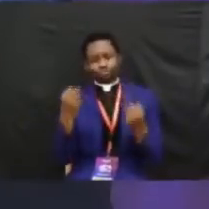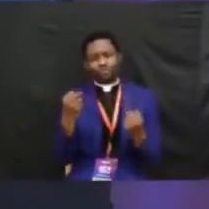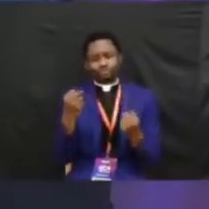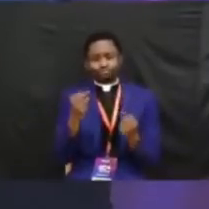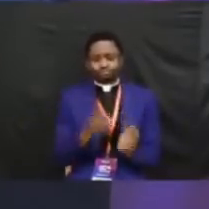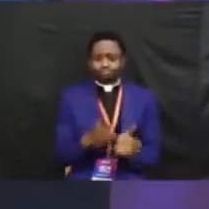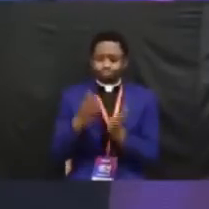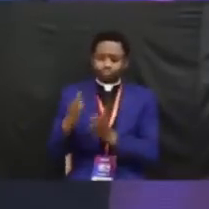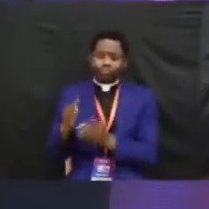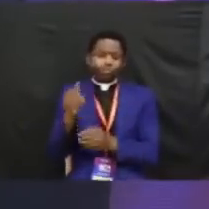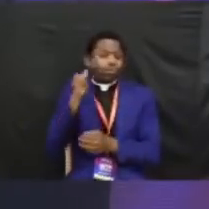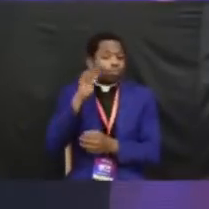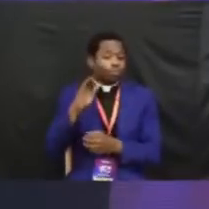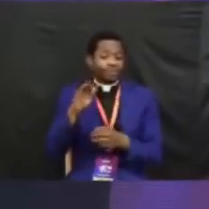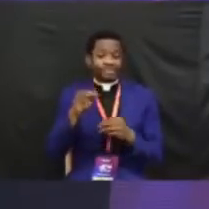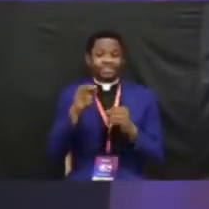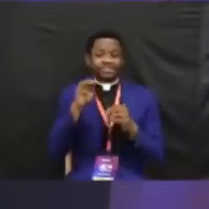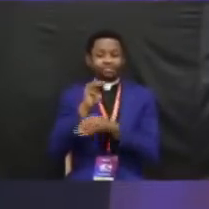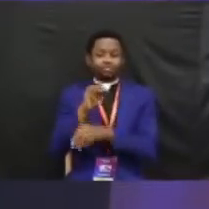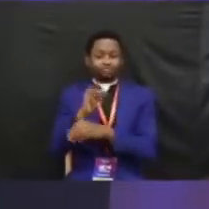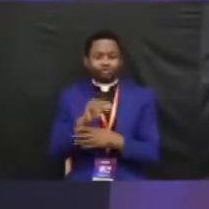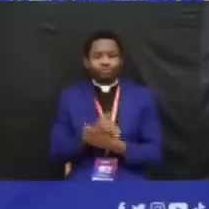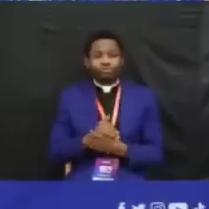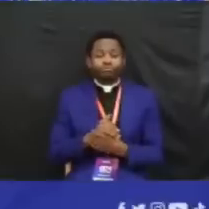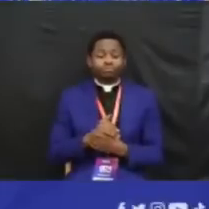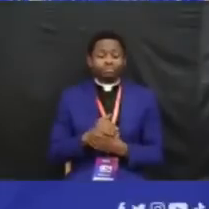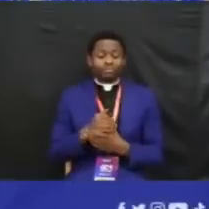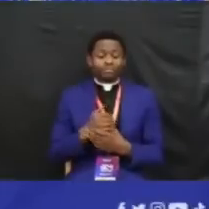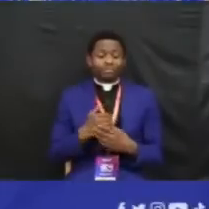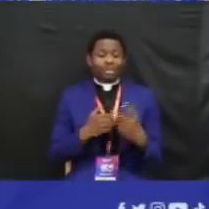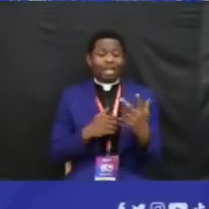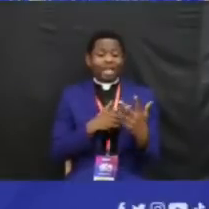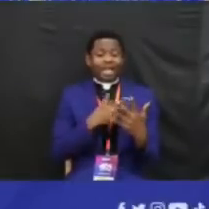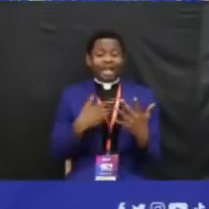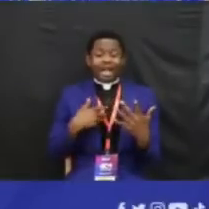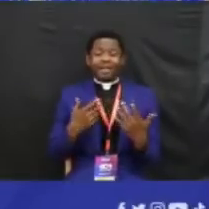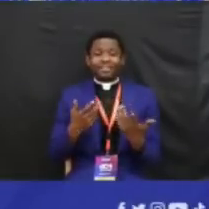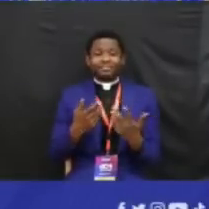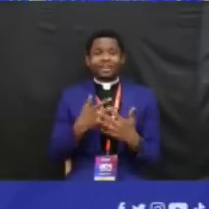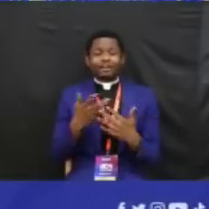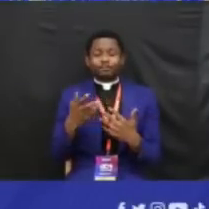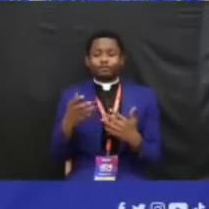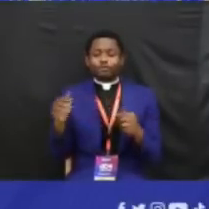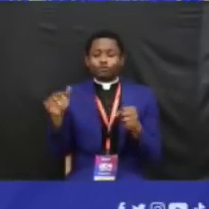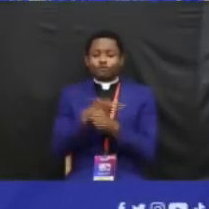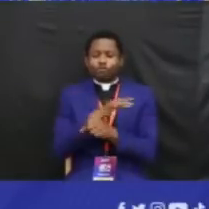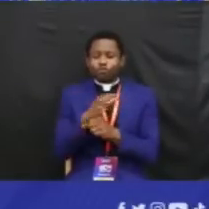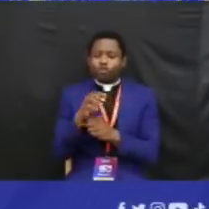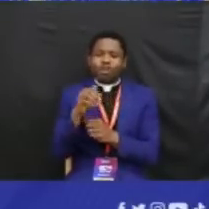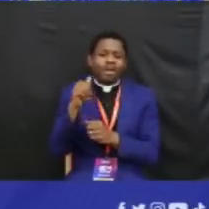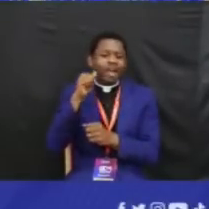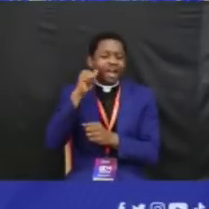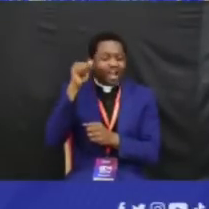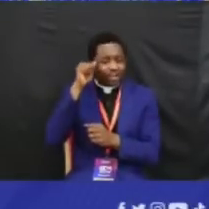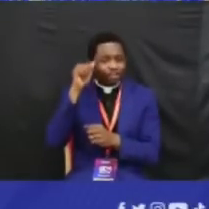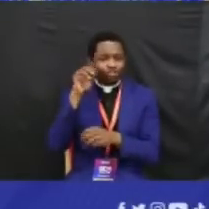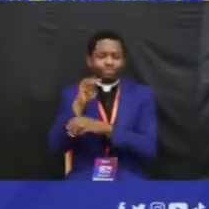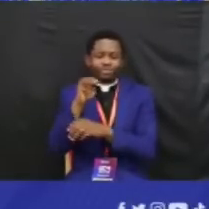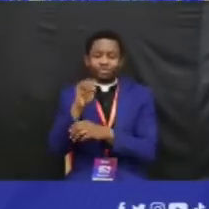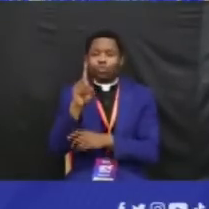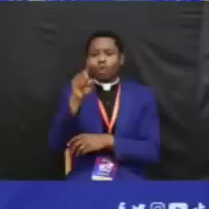ministry. The women's ministry had a total adult female membership of